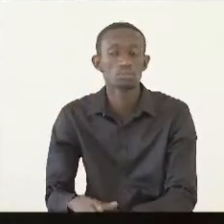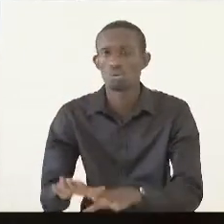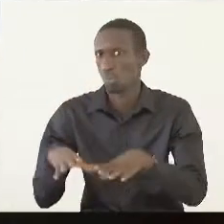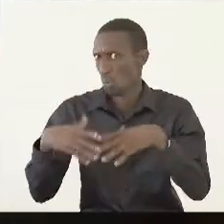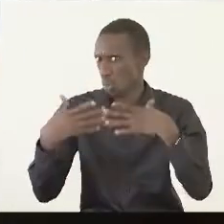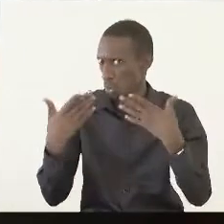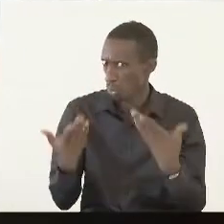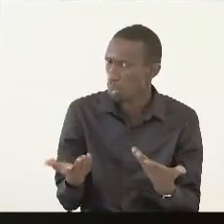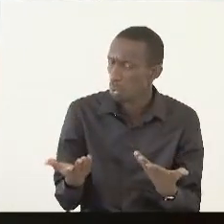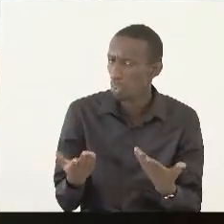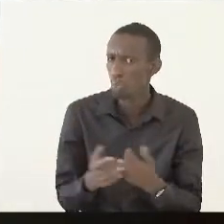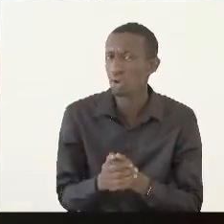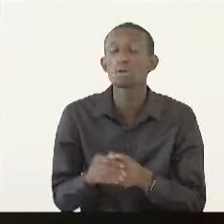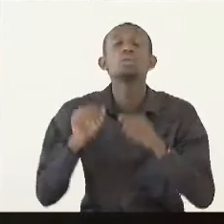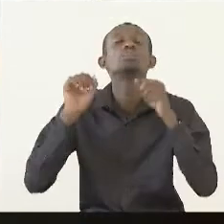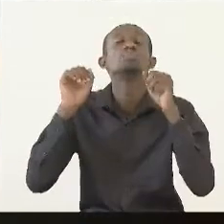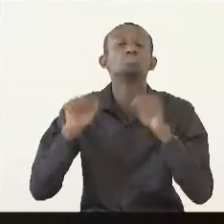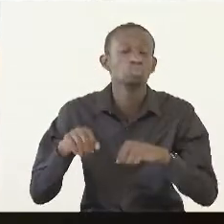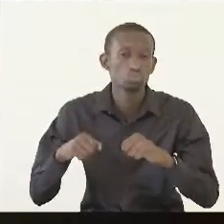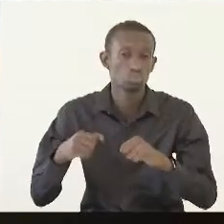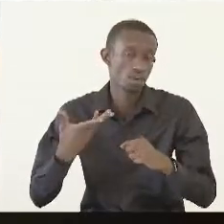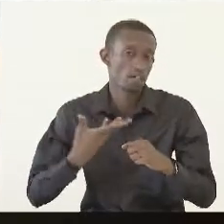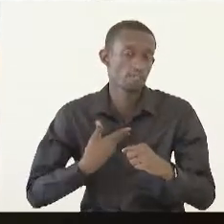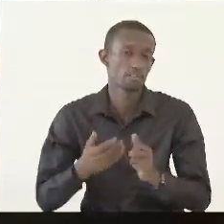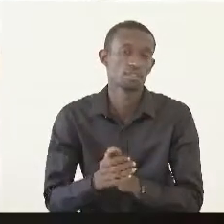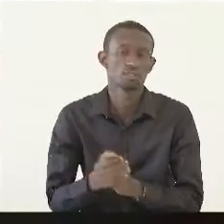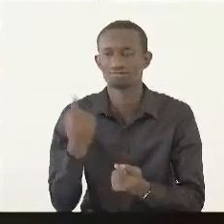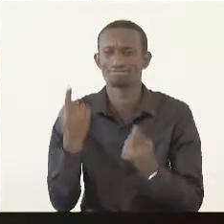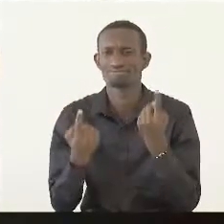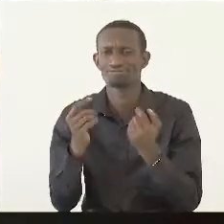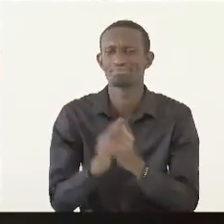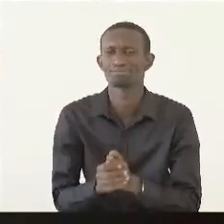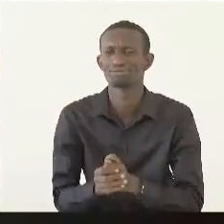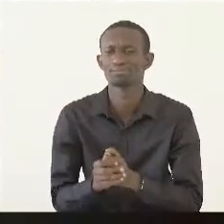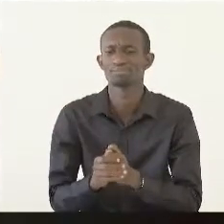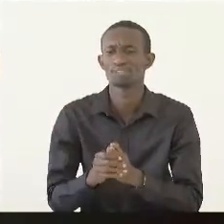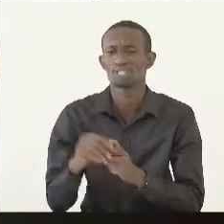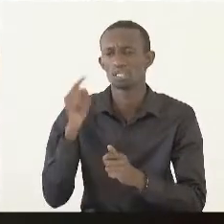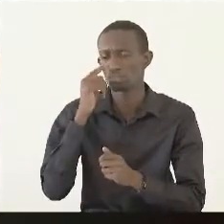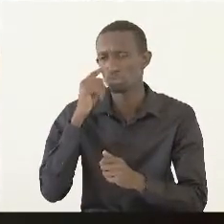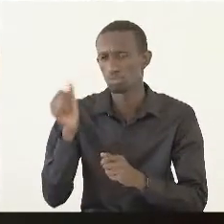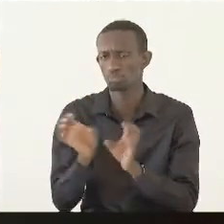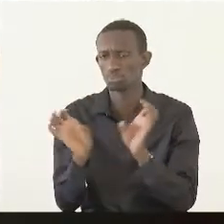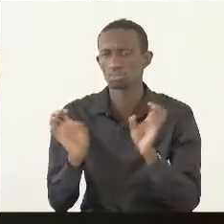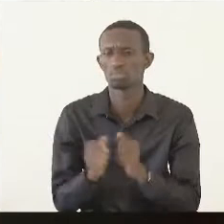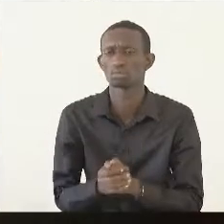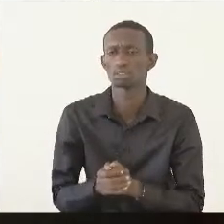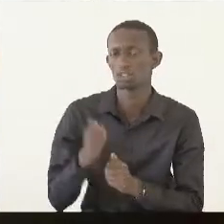we may have some other compound. For example, you may have some other substituents. This is